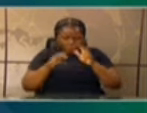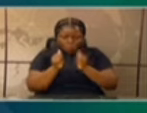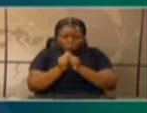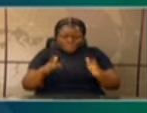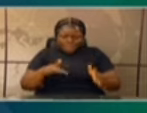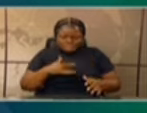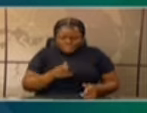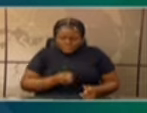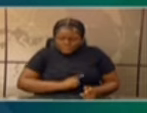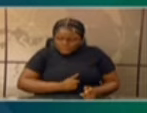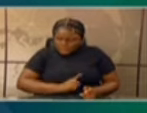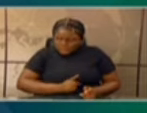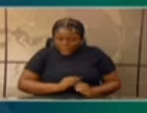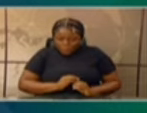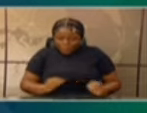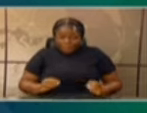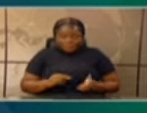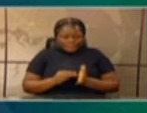developing a country group,